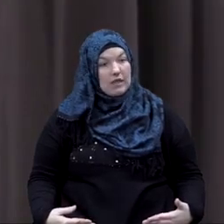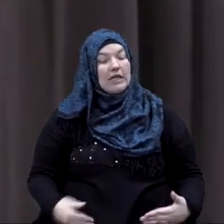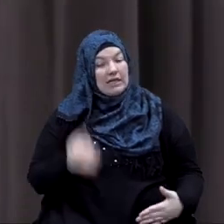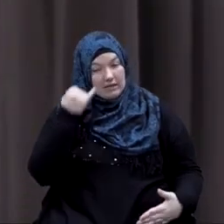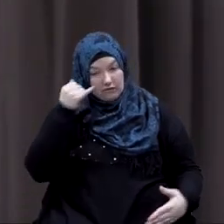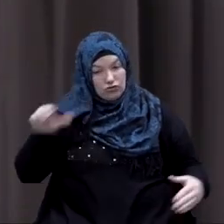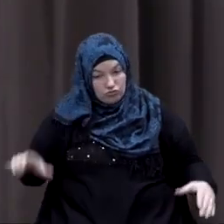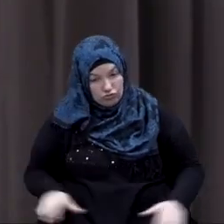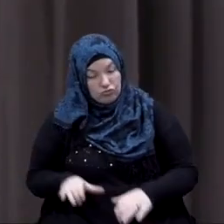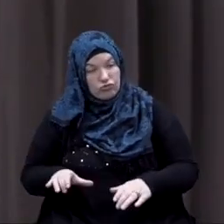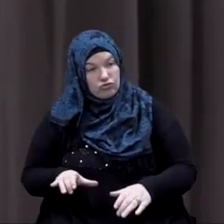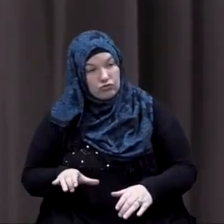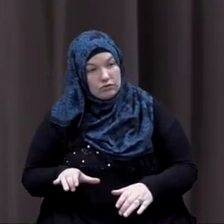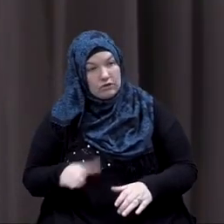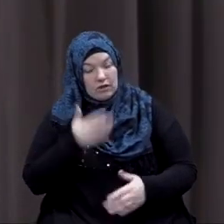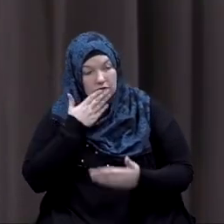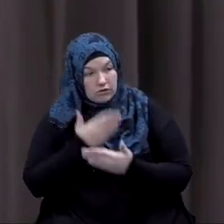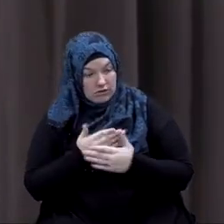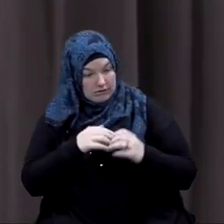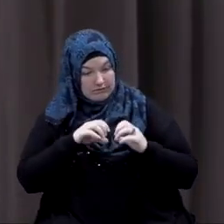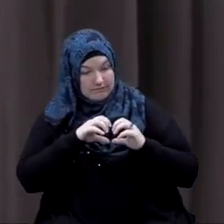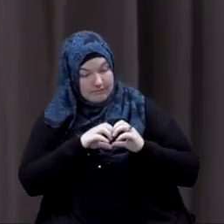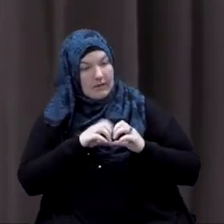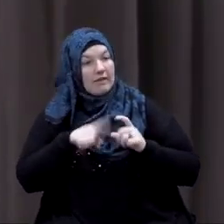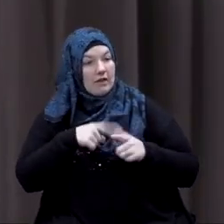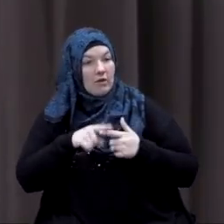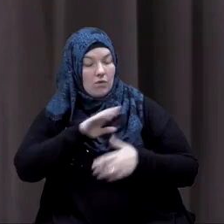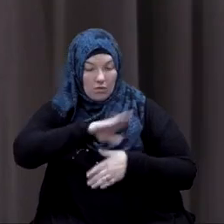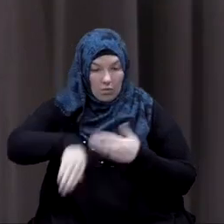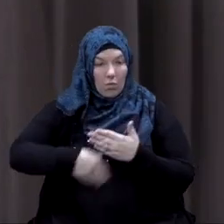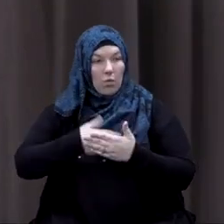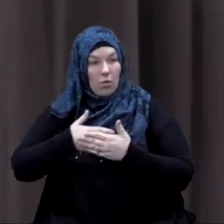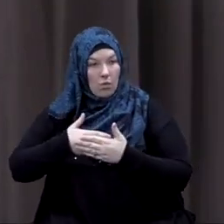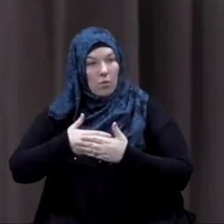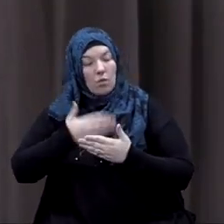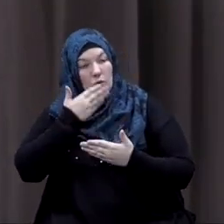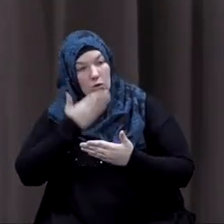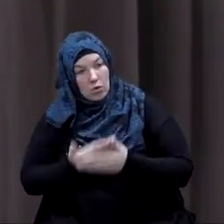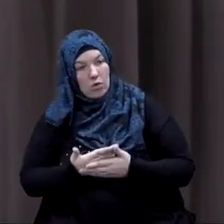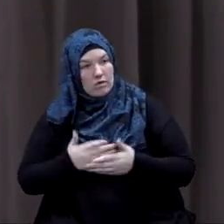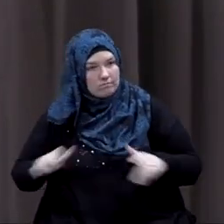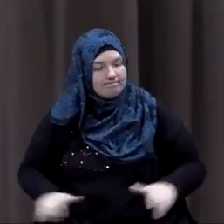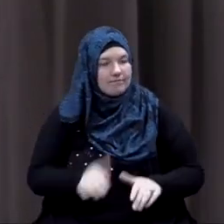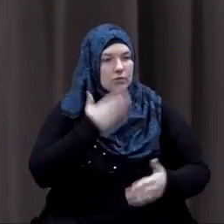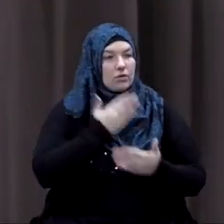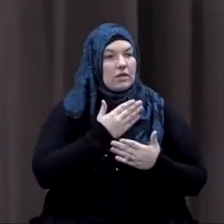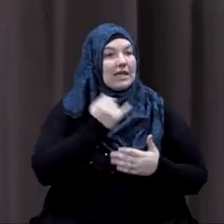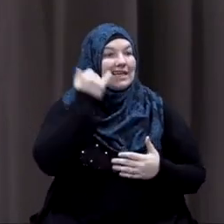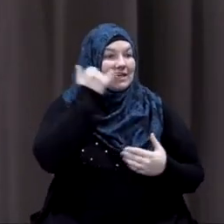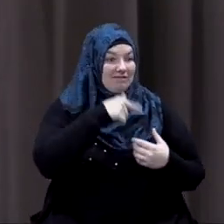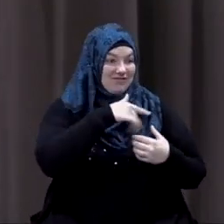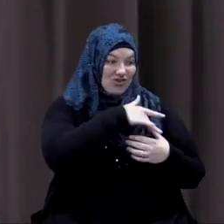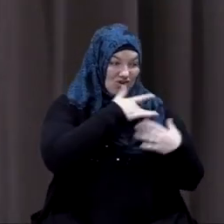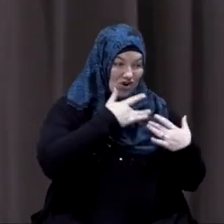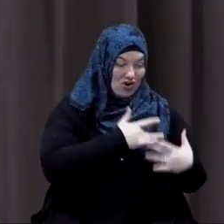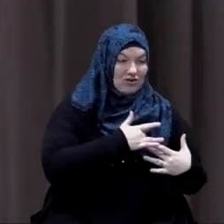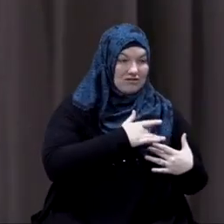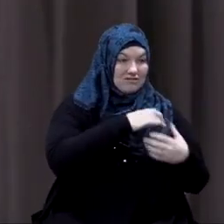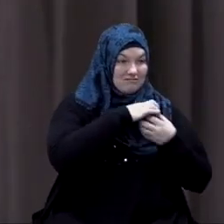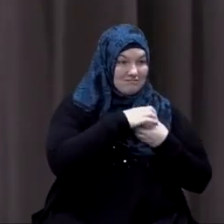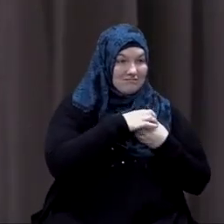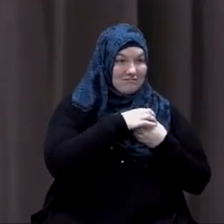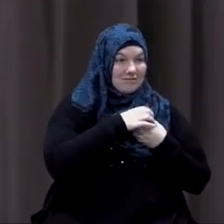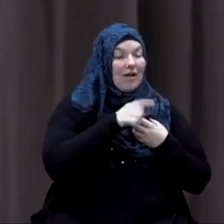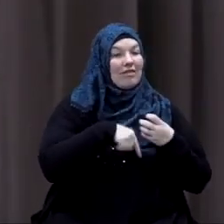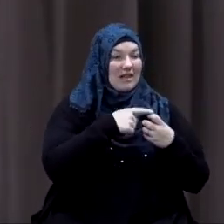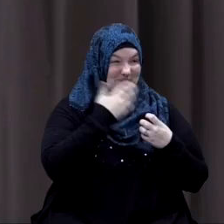and good, the whole body will be righteous and good. If it is corrupt and wicked, the whole of the human will